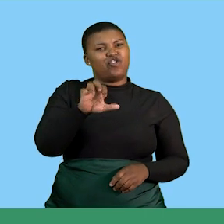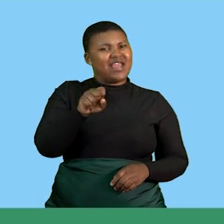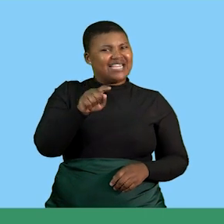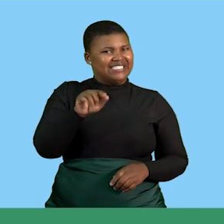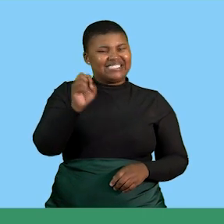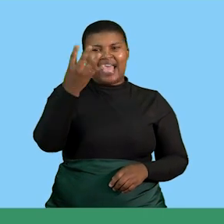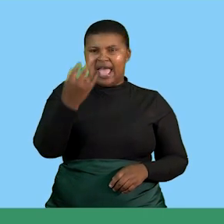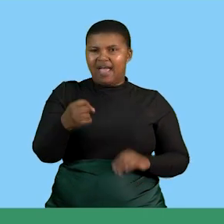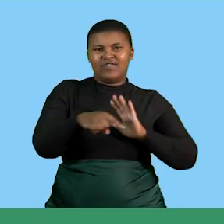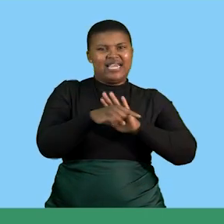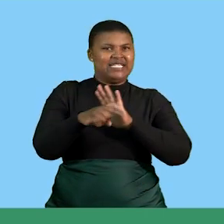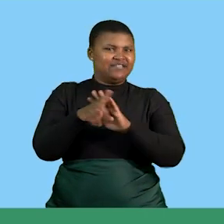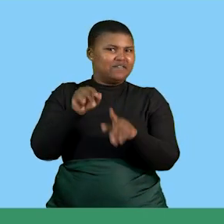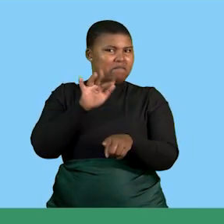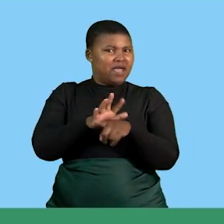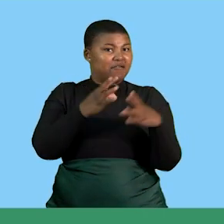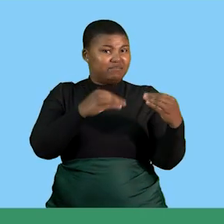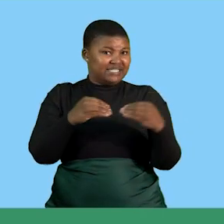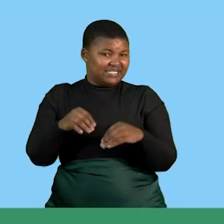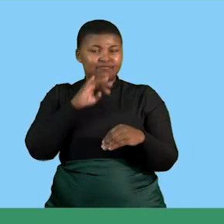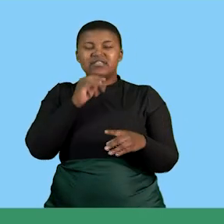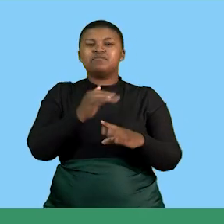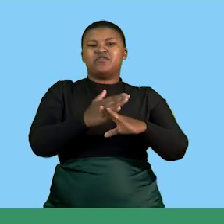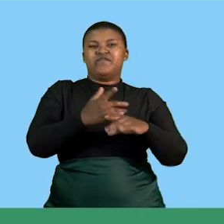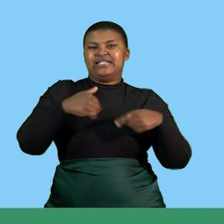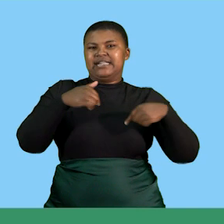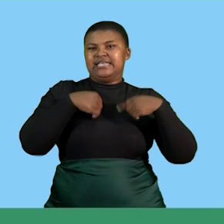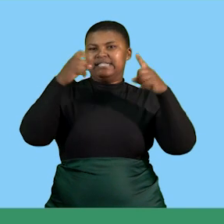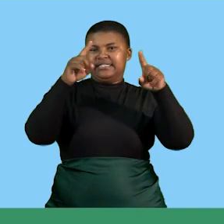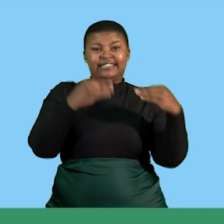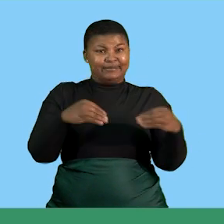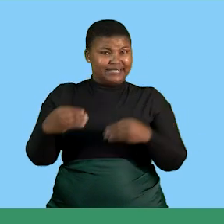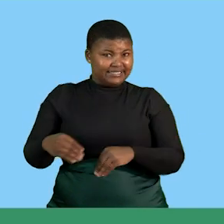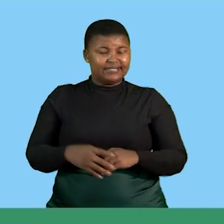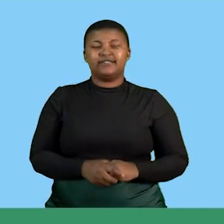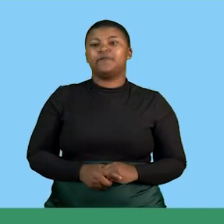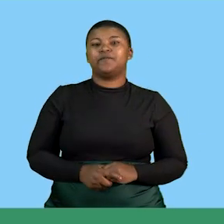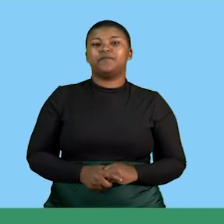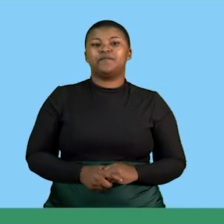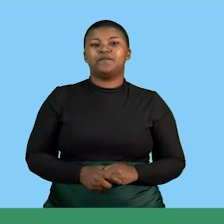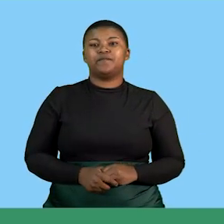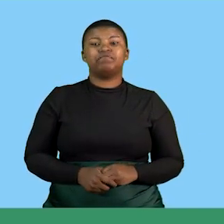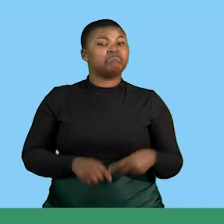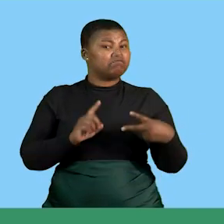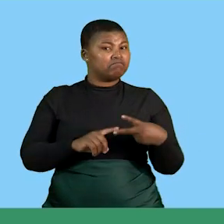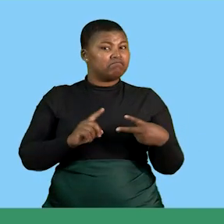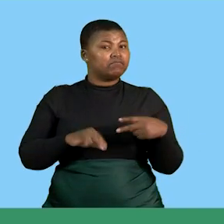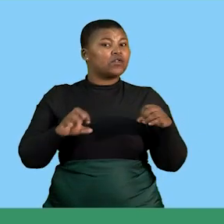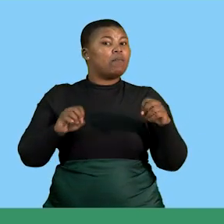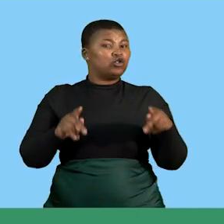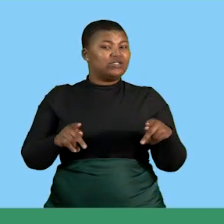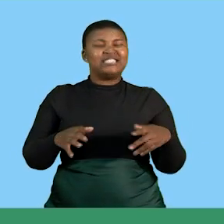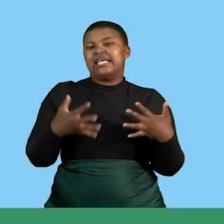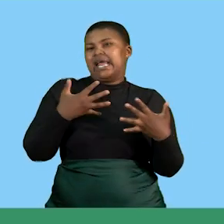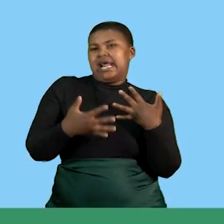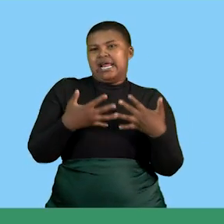a negative impact on our business or can prevent us from succeeding in our business. And then, of course, opportunities will be